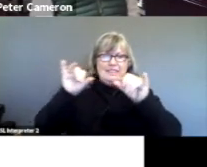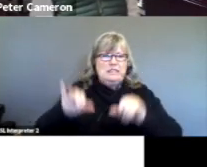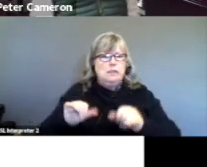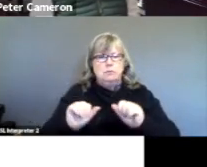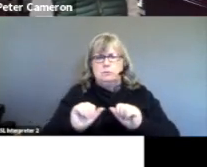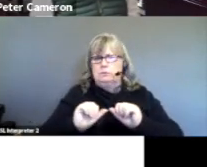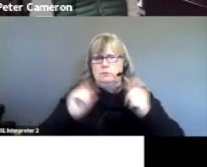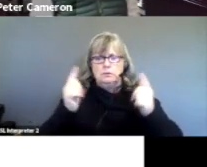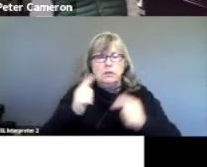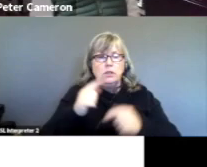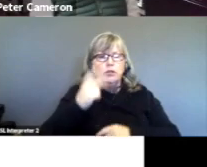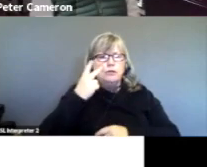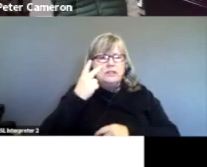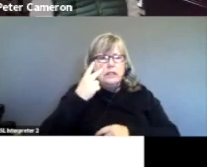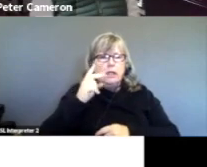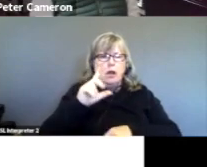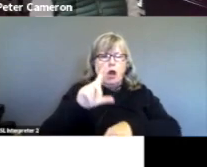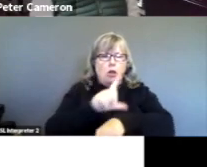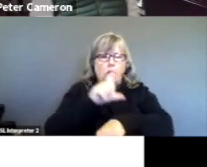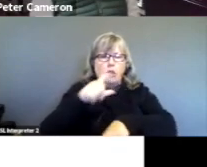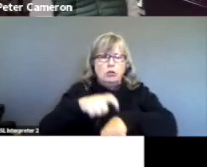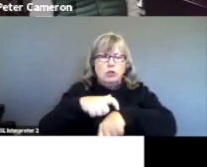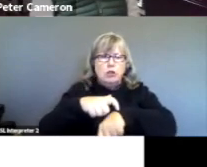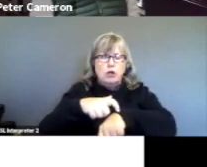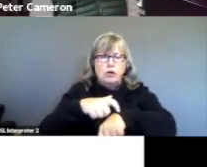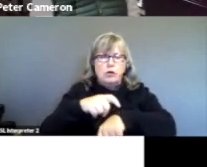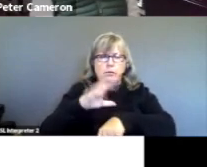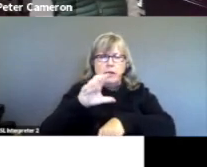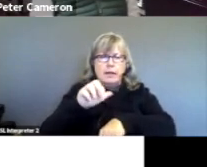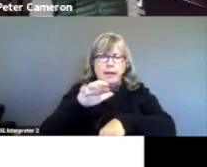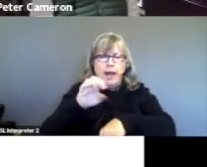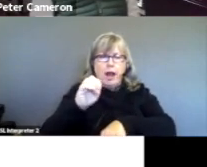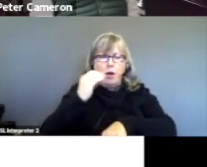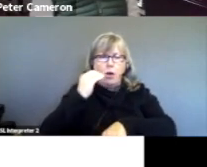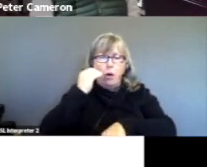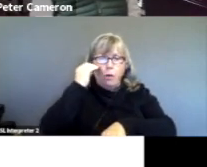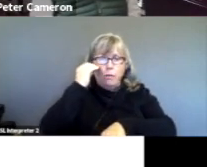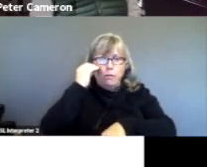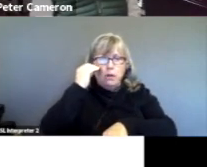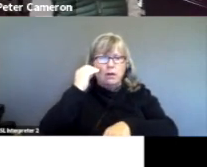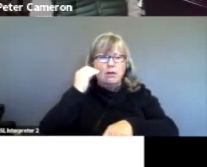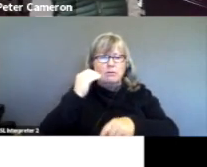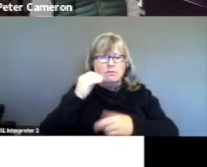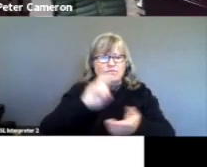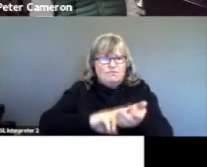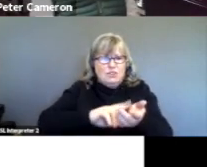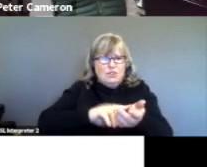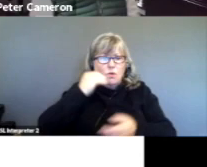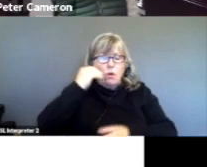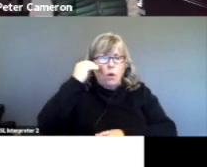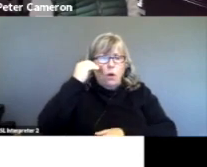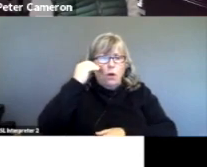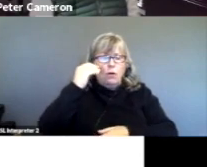the long-term care homes, people, dying because they just weren't getting the service, and burnout